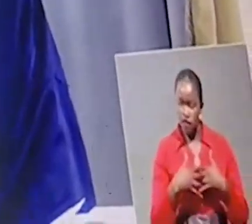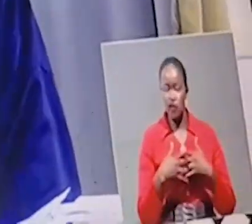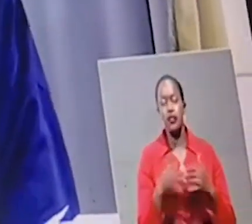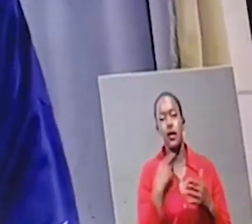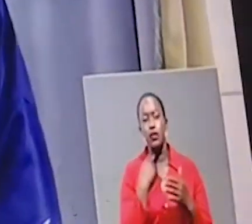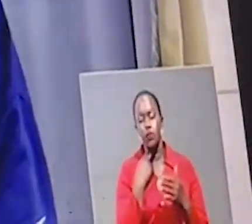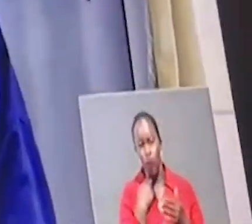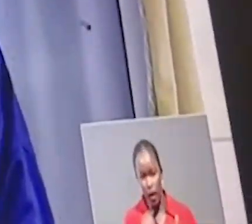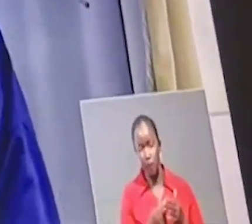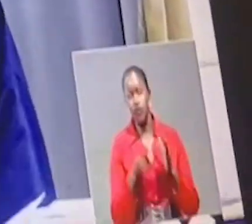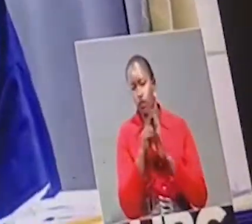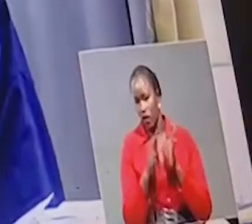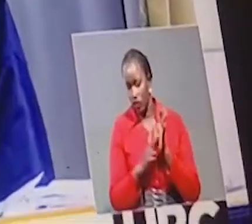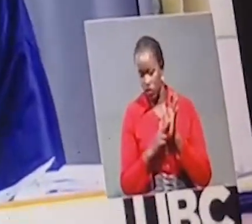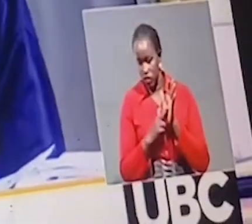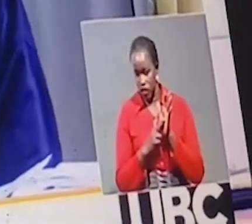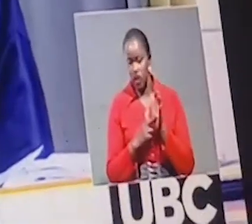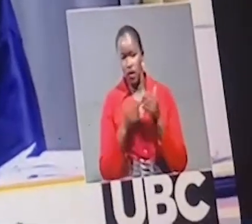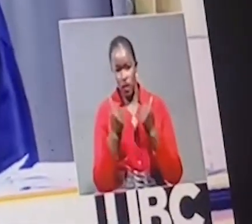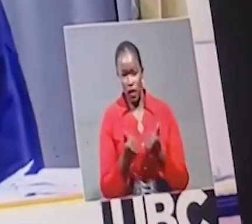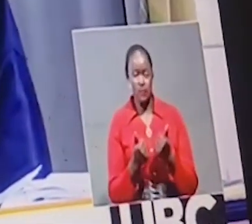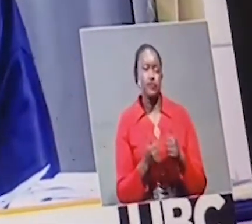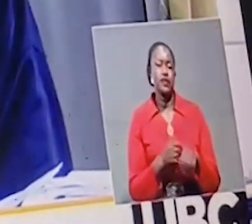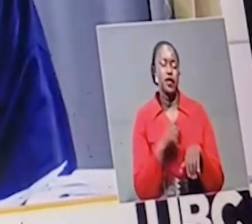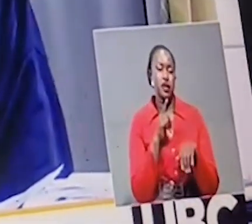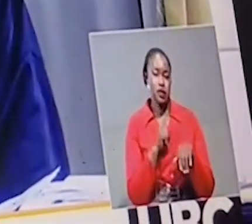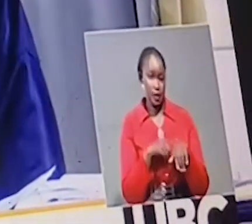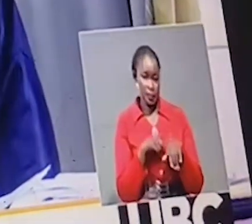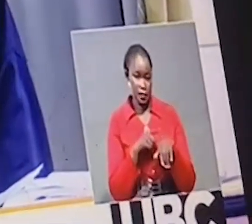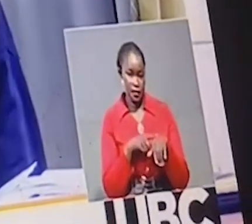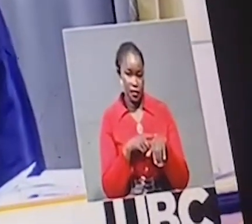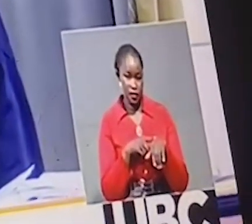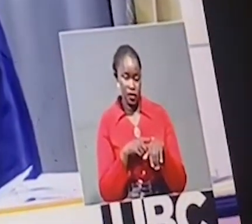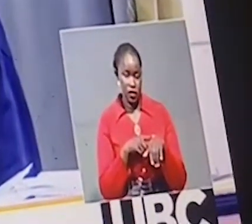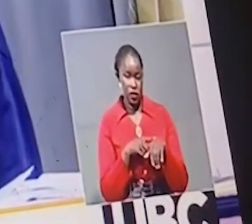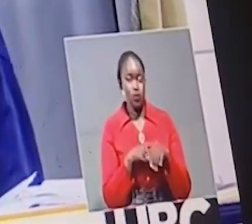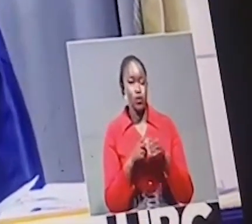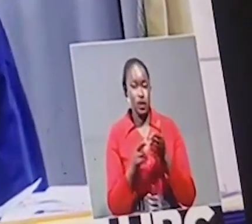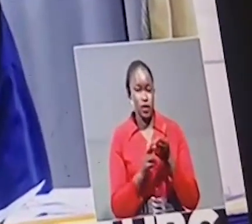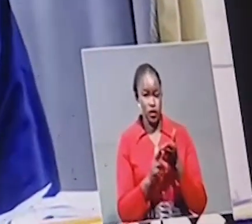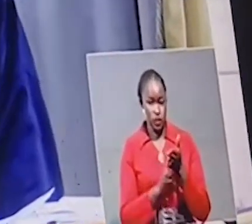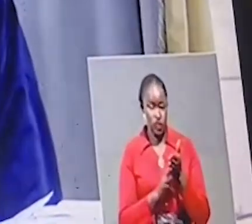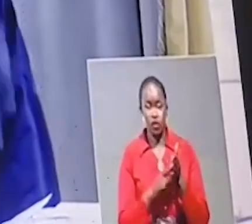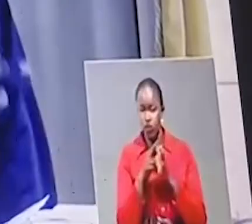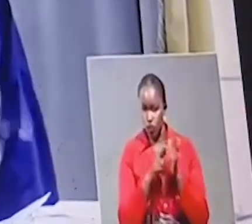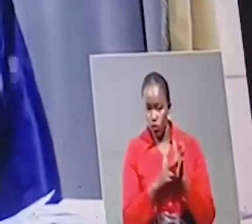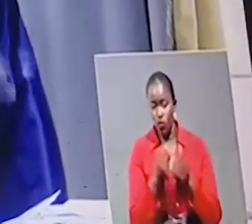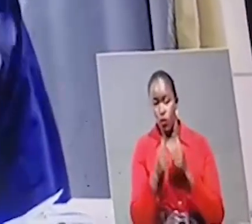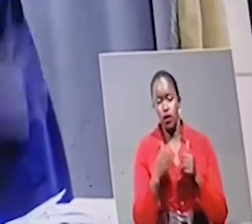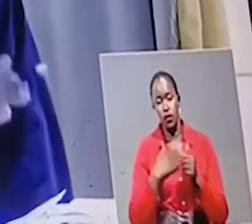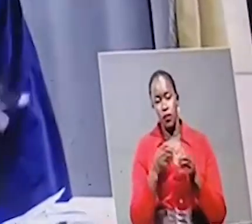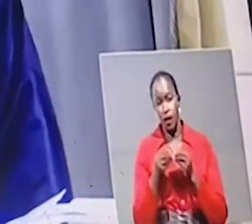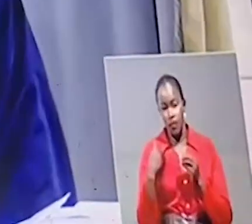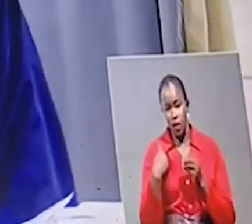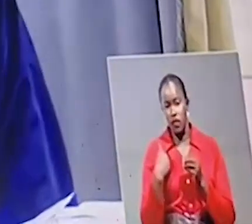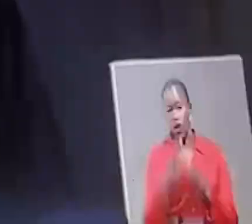requirements of our rules. So the moment that we invoked the rule which my brother Jonathan Odur